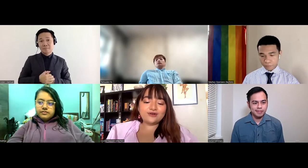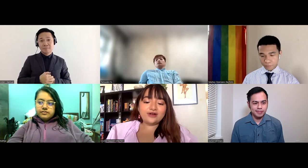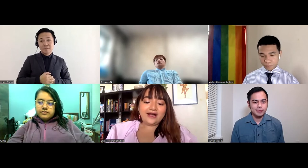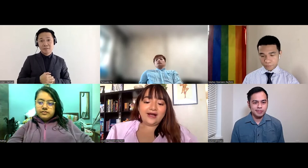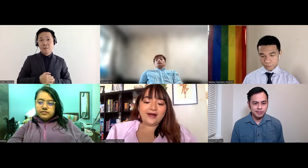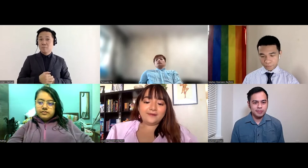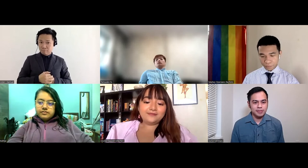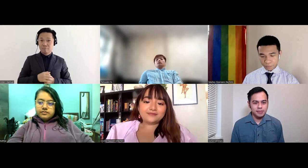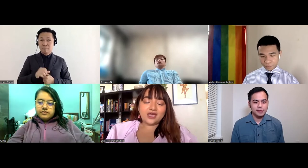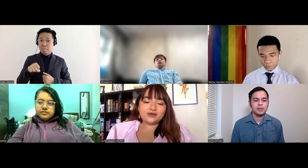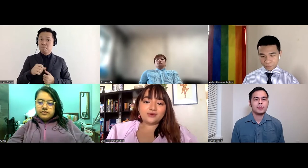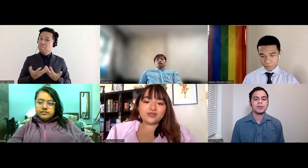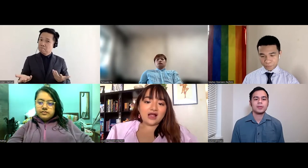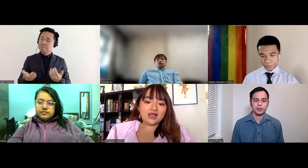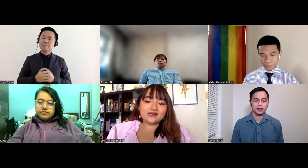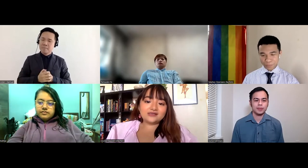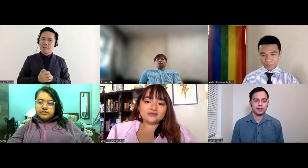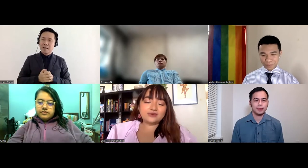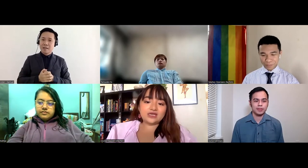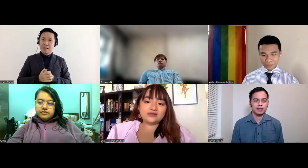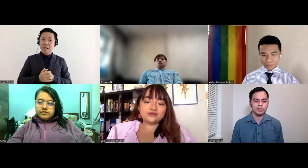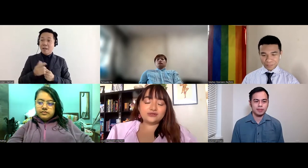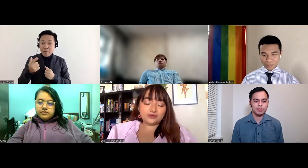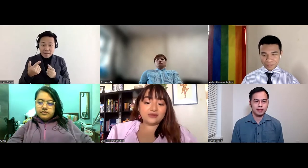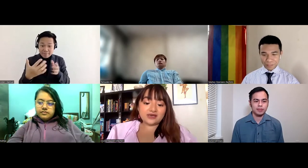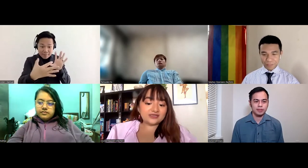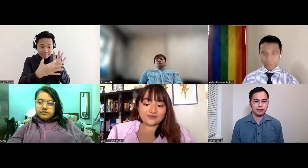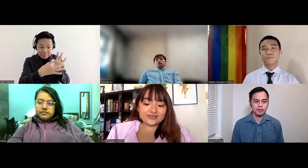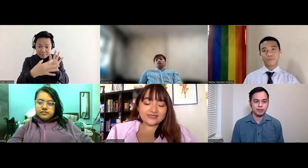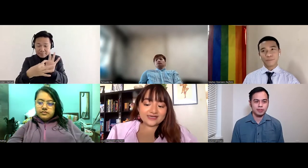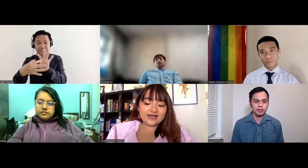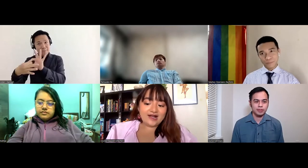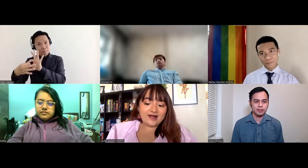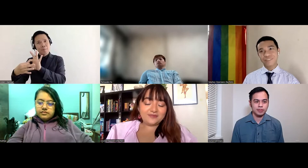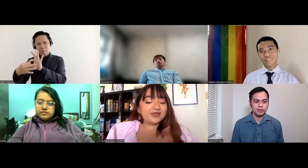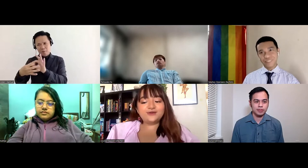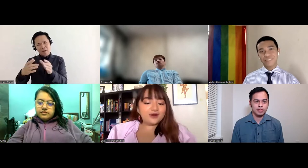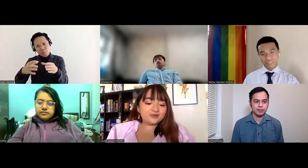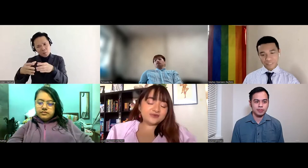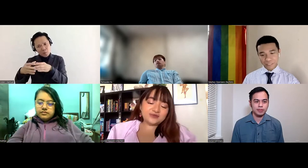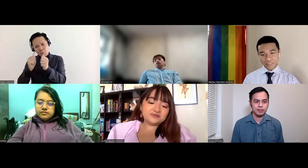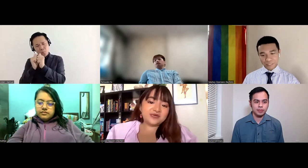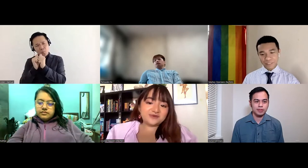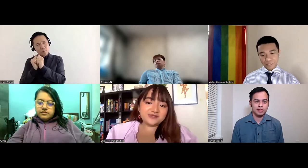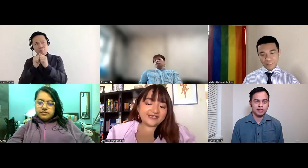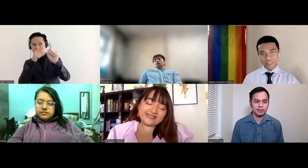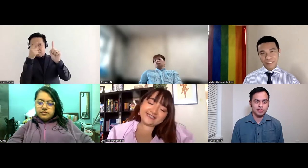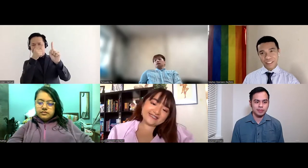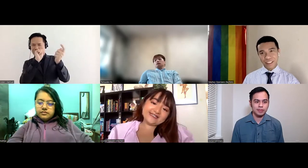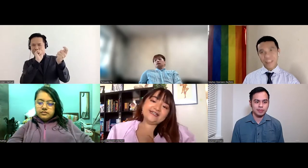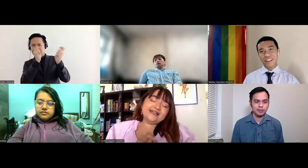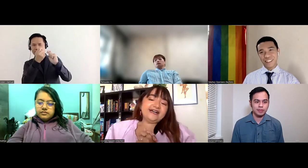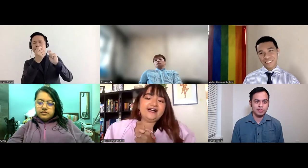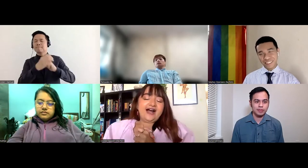itself. And with allies, we can truly make a difference. Thank you for your optimism and